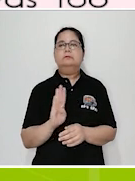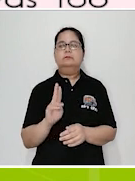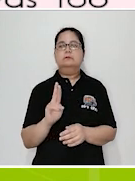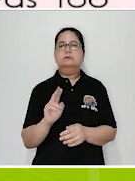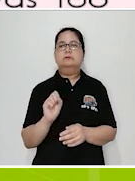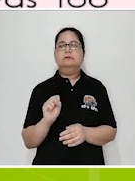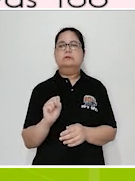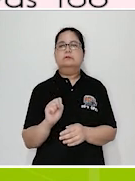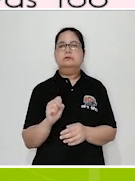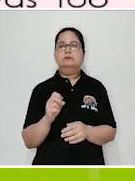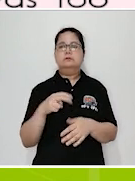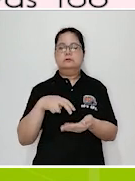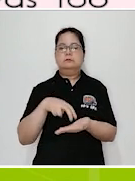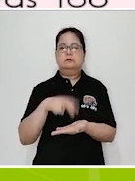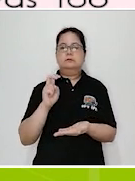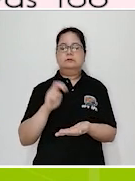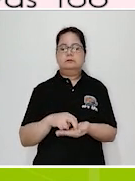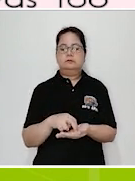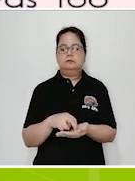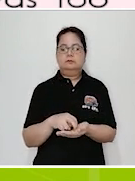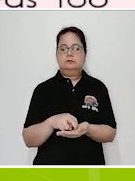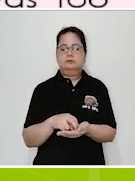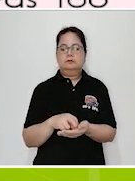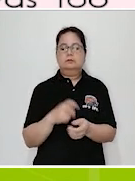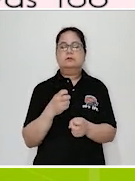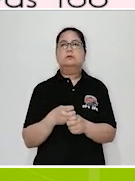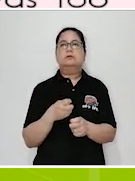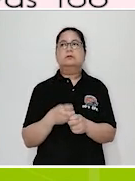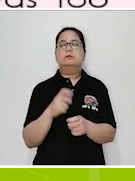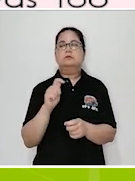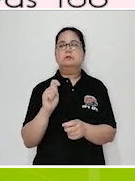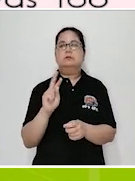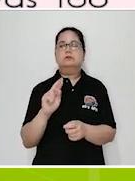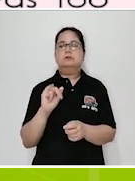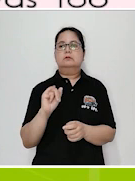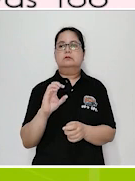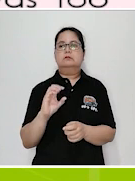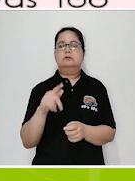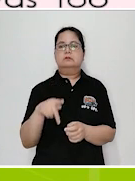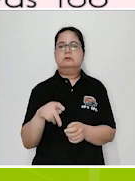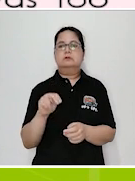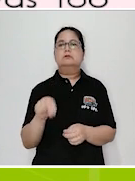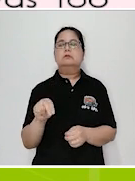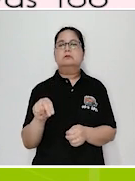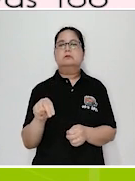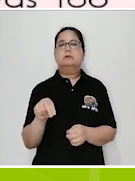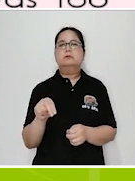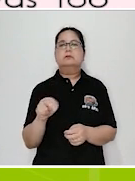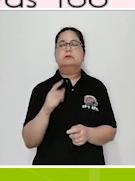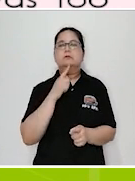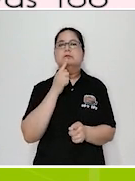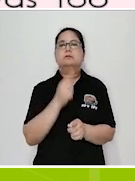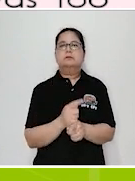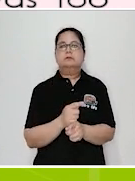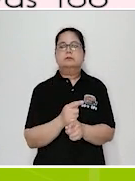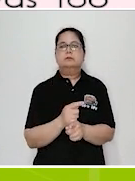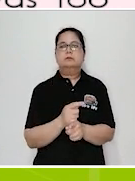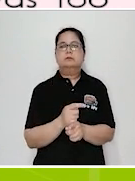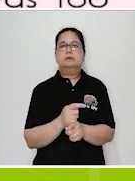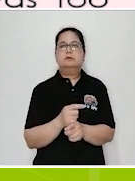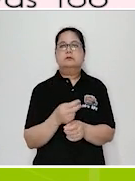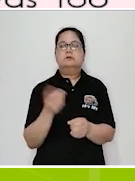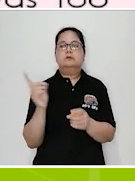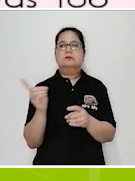about to attempt to jump. It was a difficult trick and everything will need to go right for him to nail